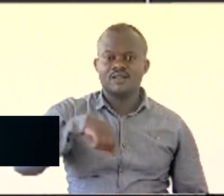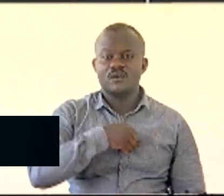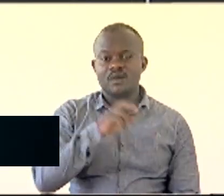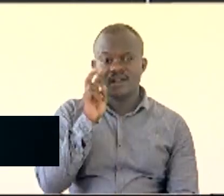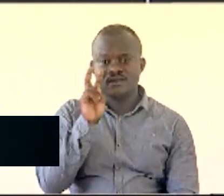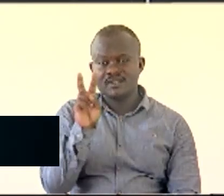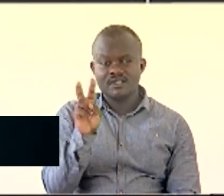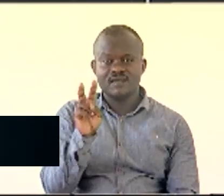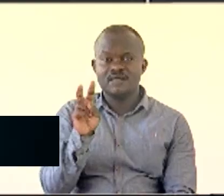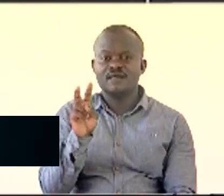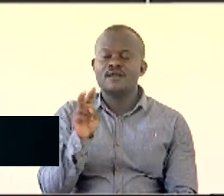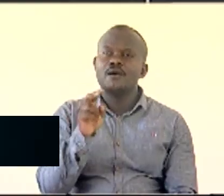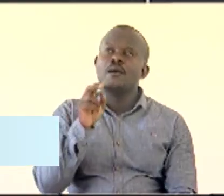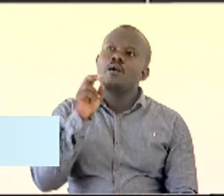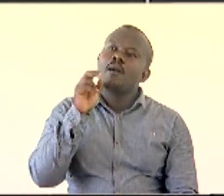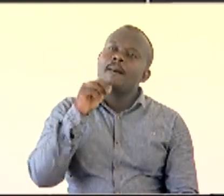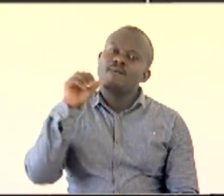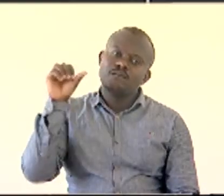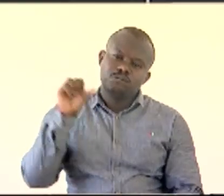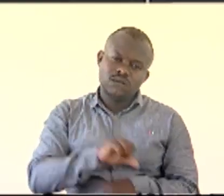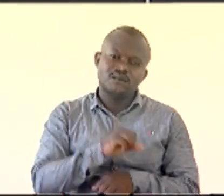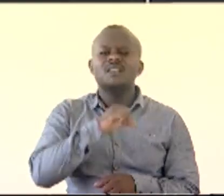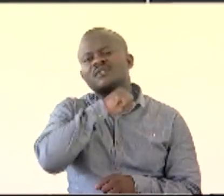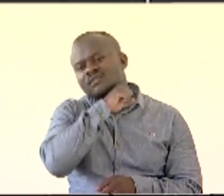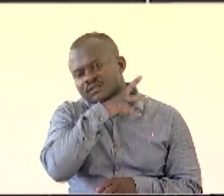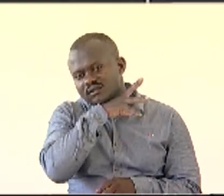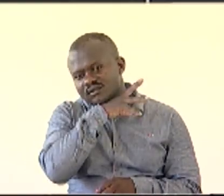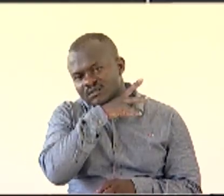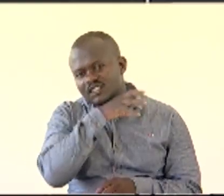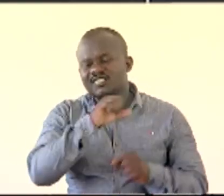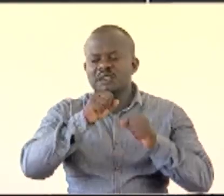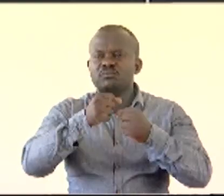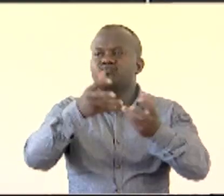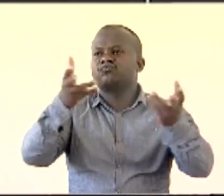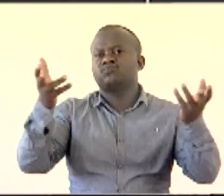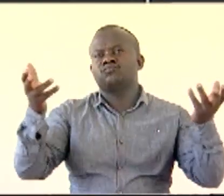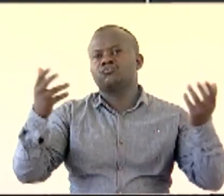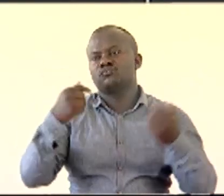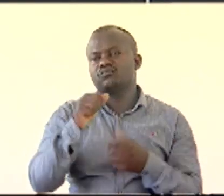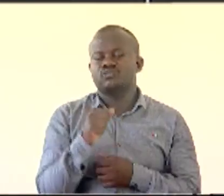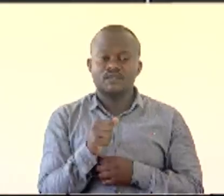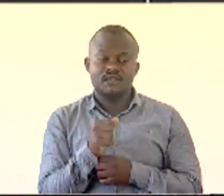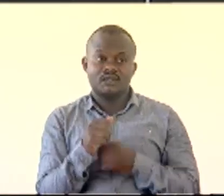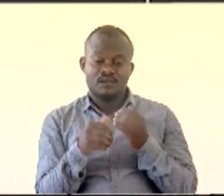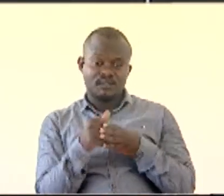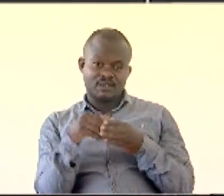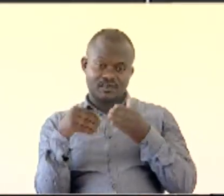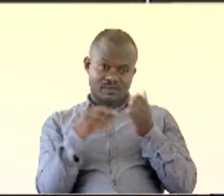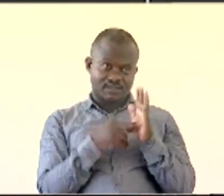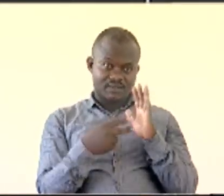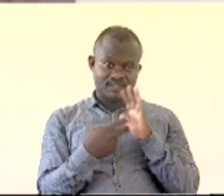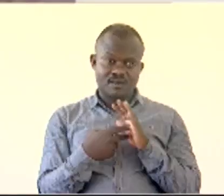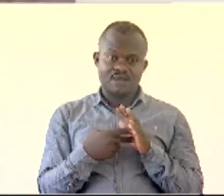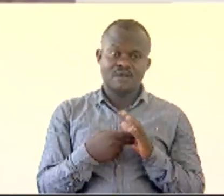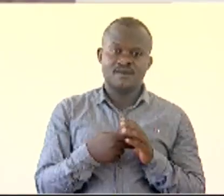seen poor disposal of garbage. Garbage. That means